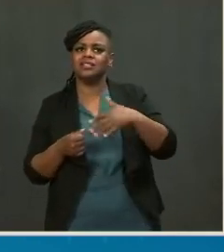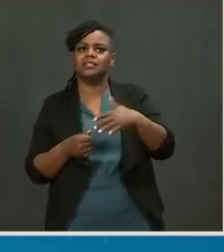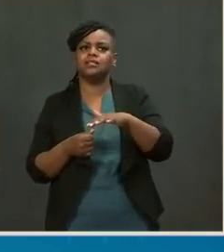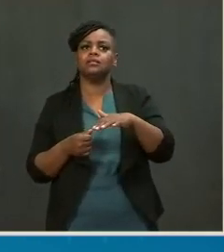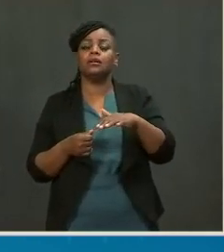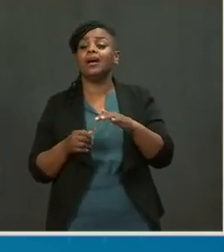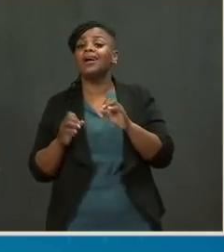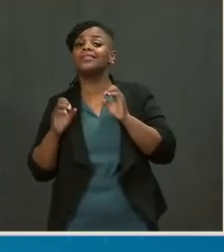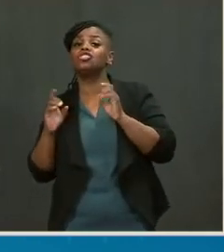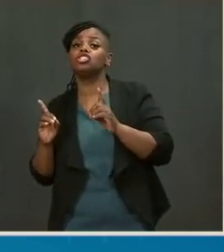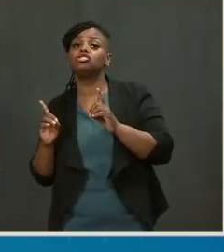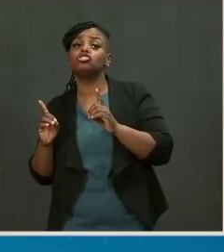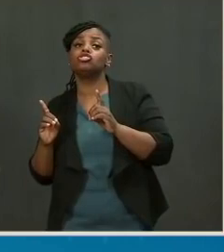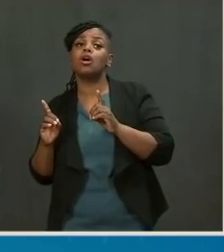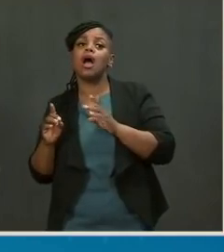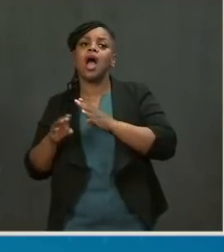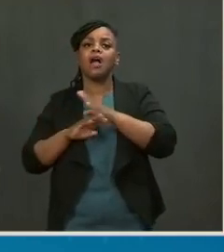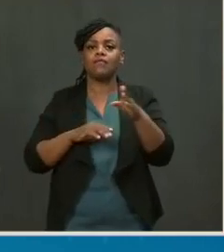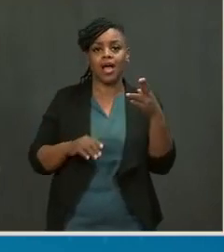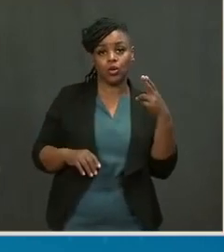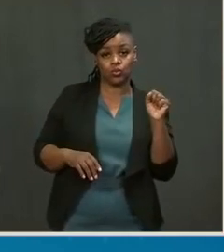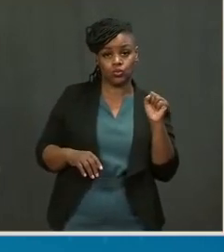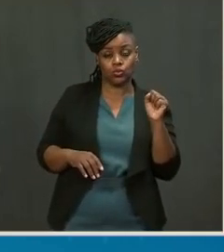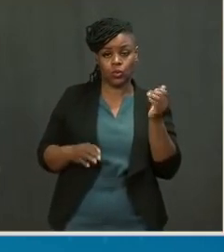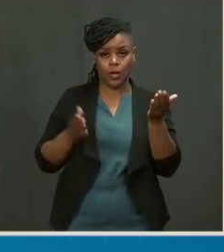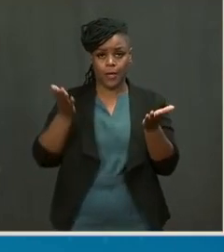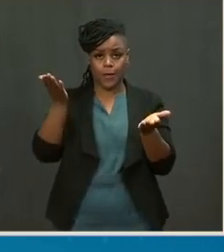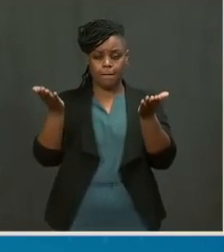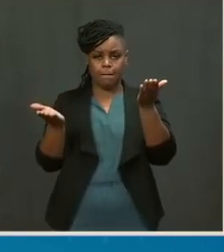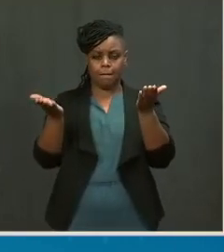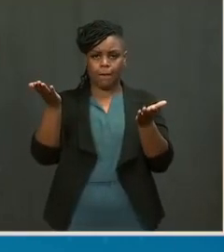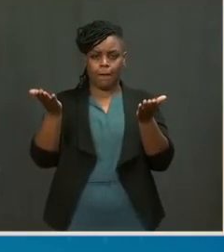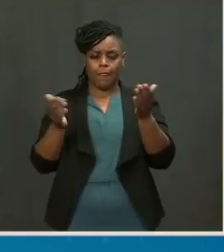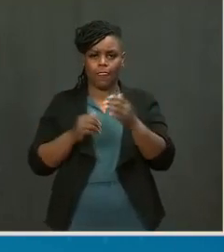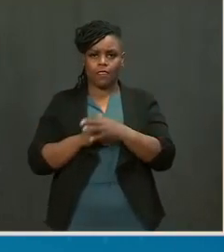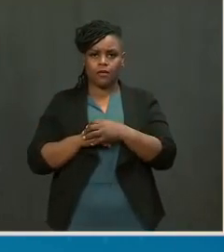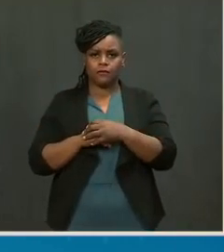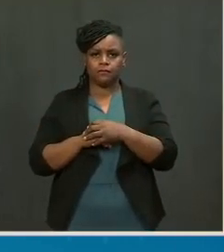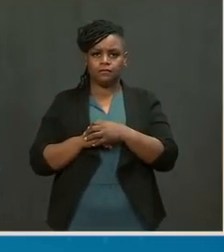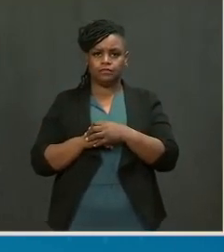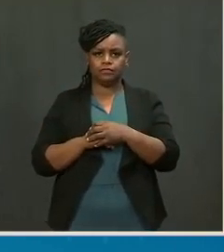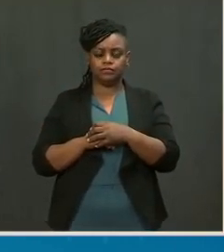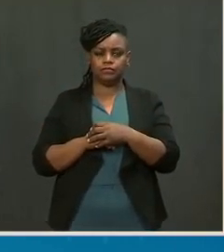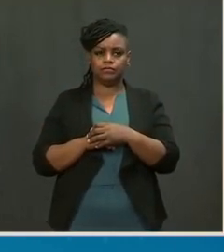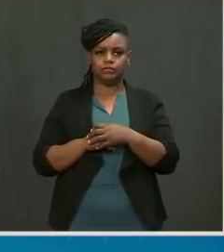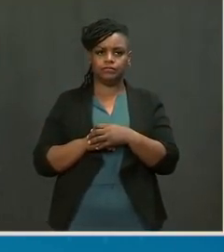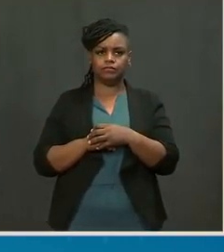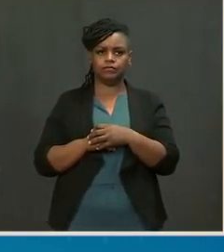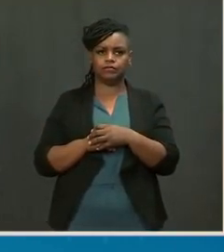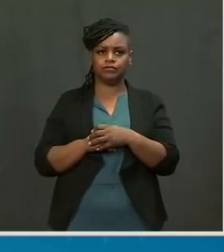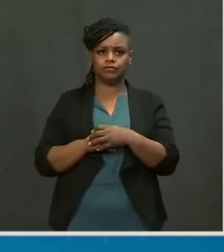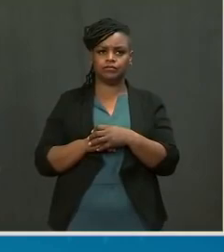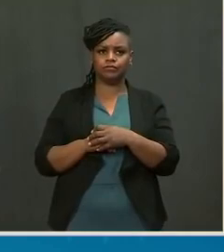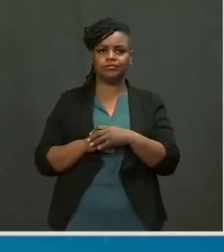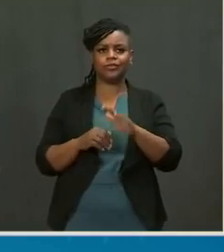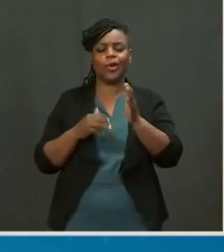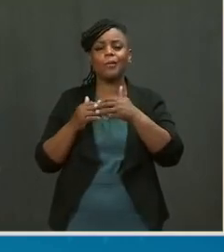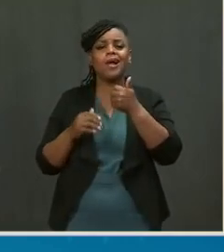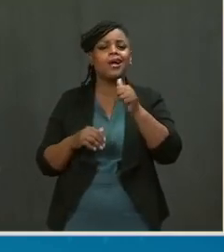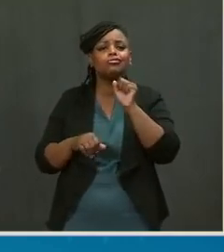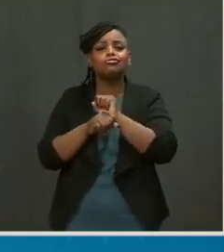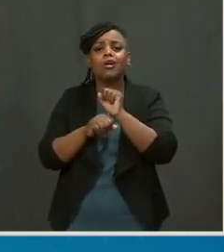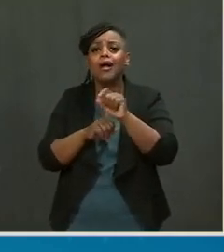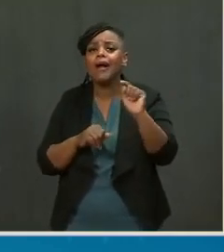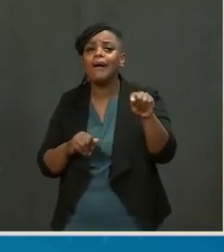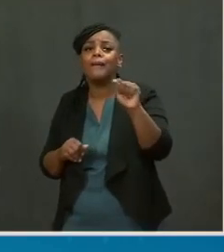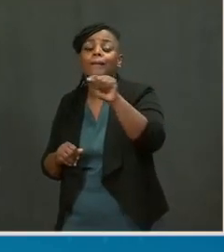school. Here's why. Almost any job that we need to be